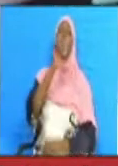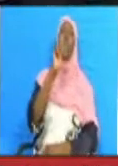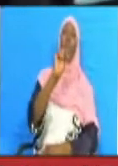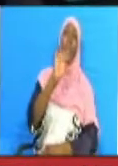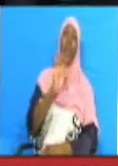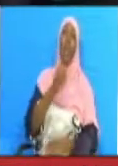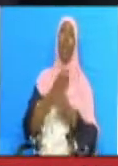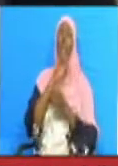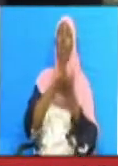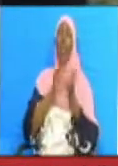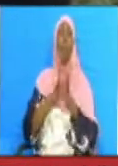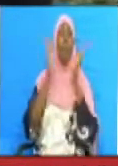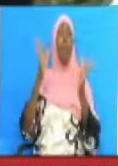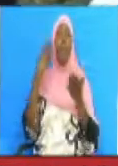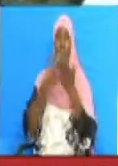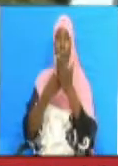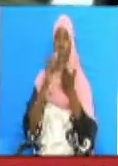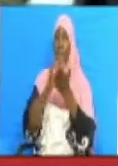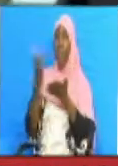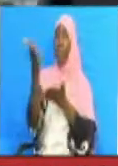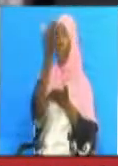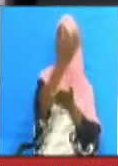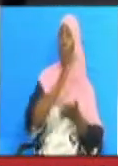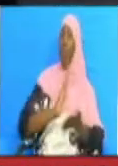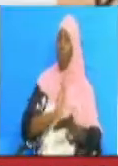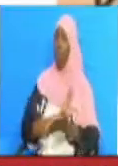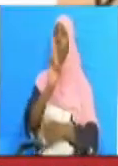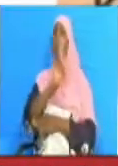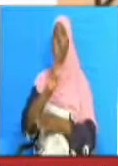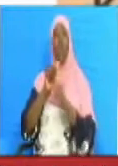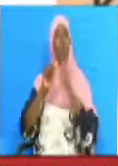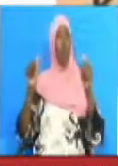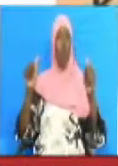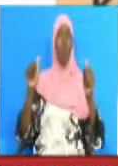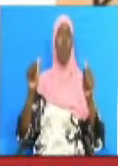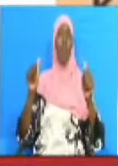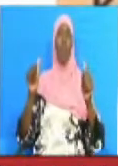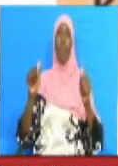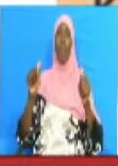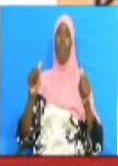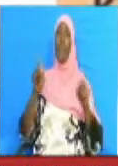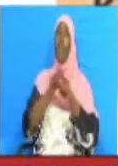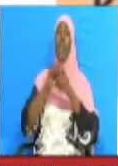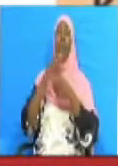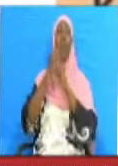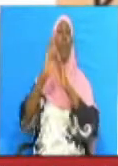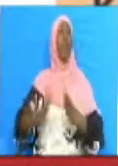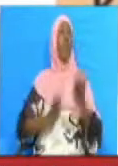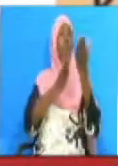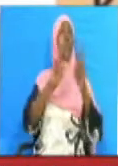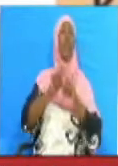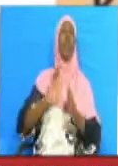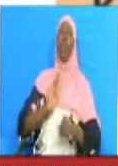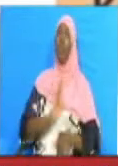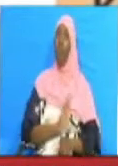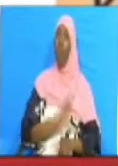Umma kwamba pesa zinazokusanywa na bodi hiyo zitatumika vema. We also made a commitment as a board. We need to buy